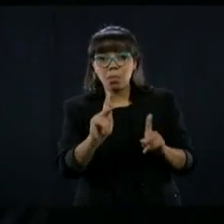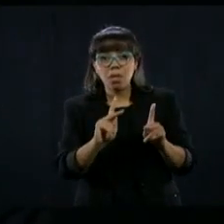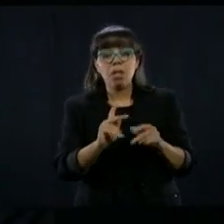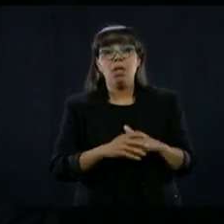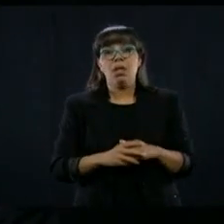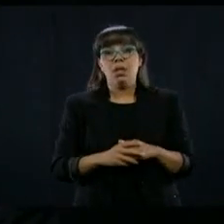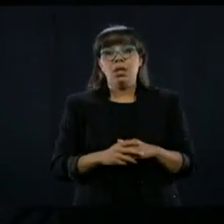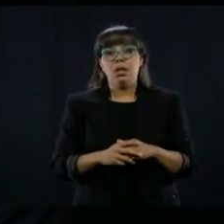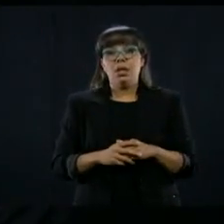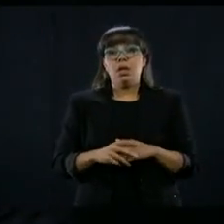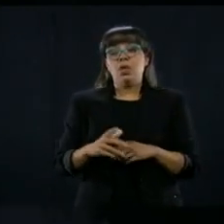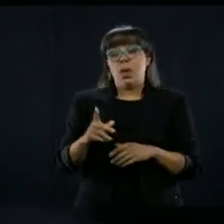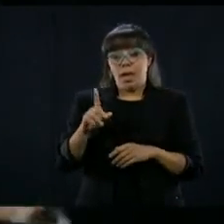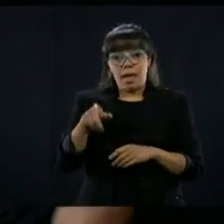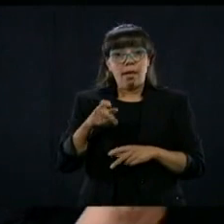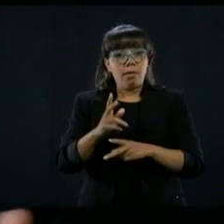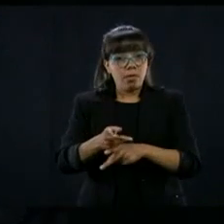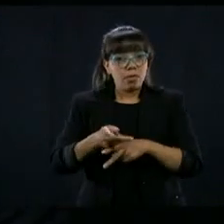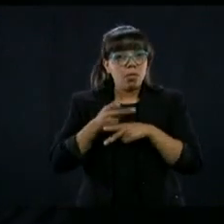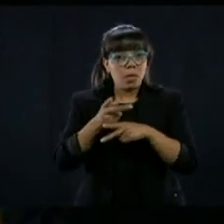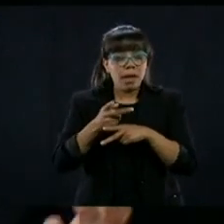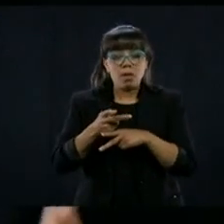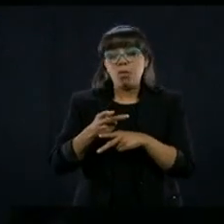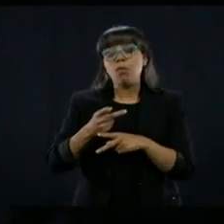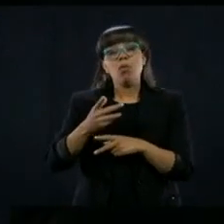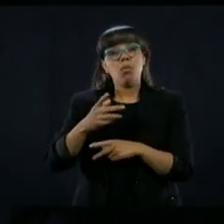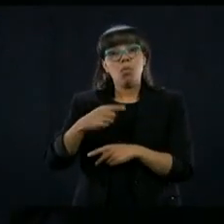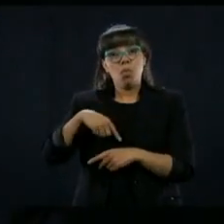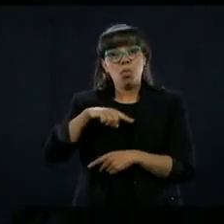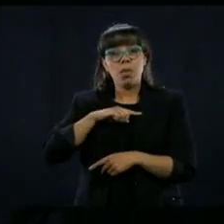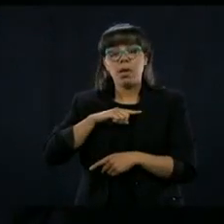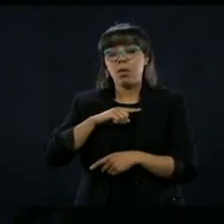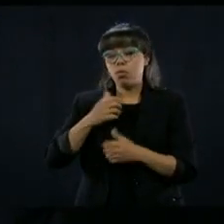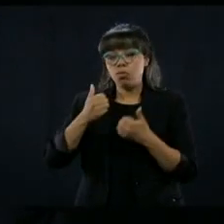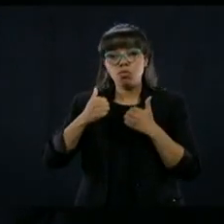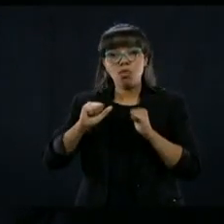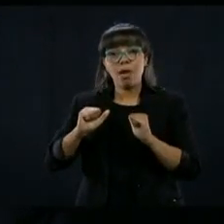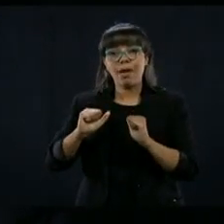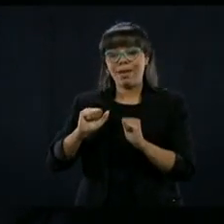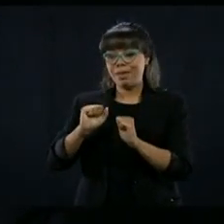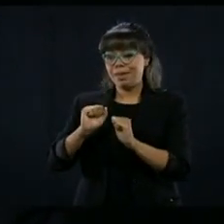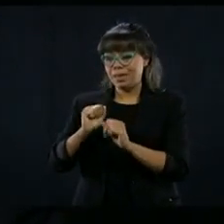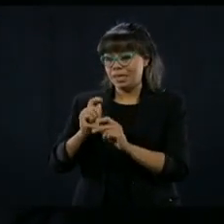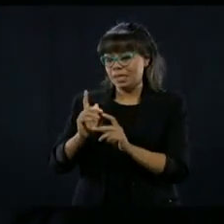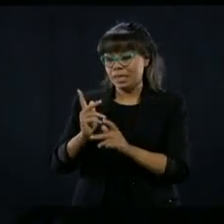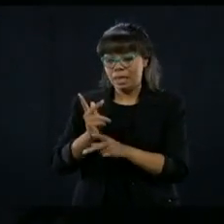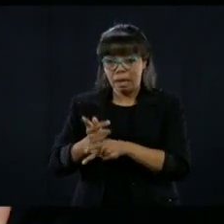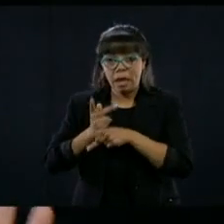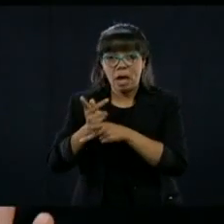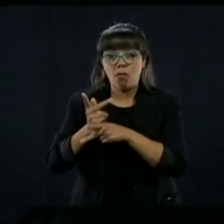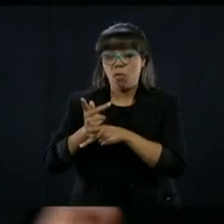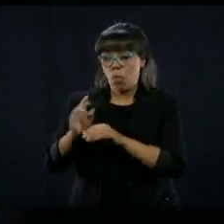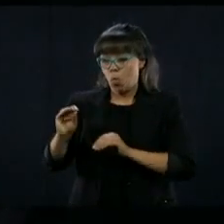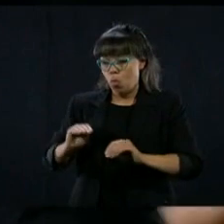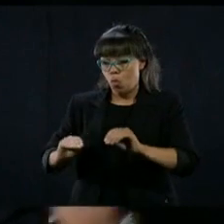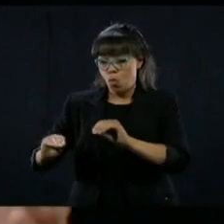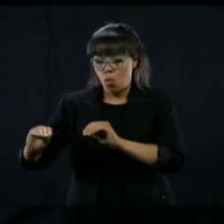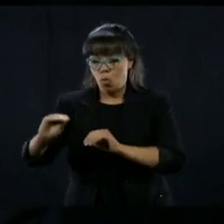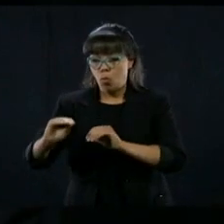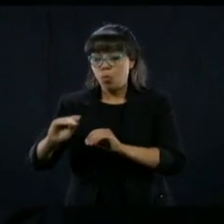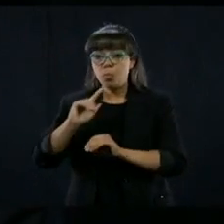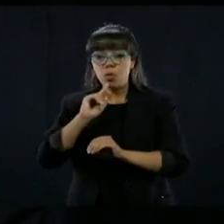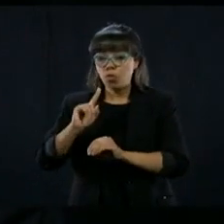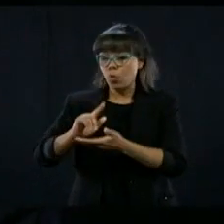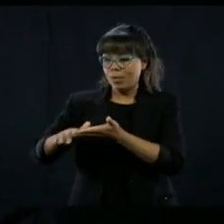middle to be careful. We're washing, disinfecting all the place before